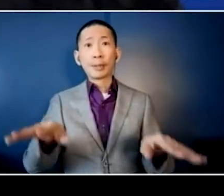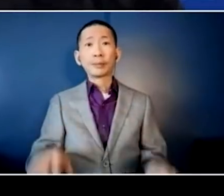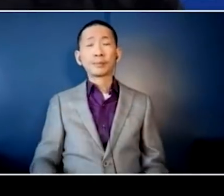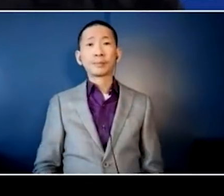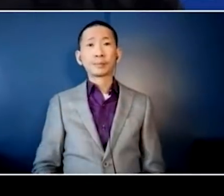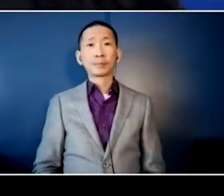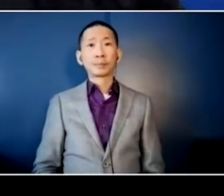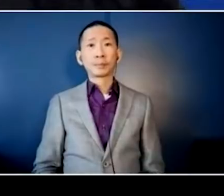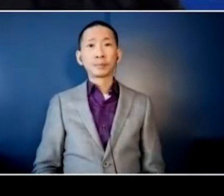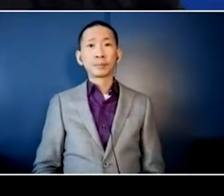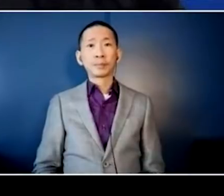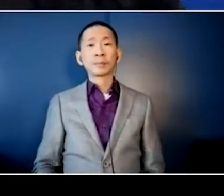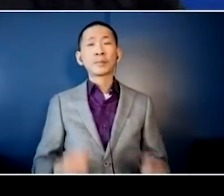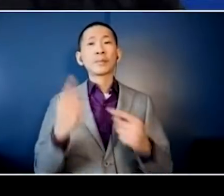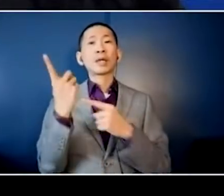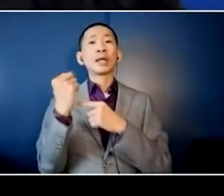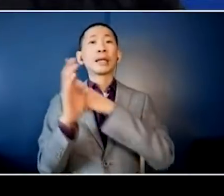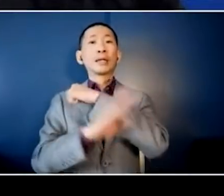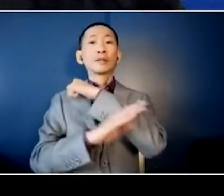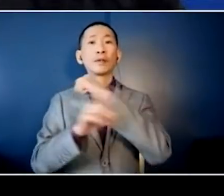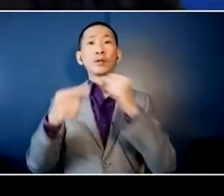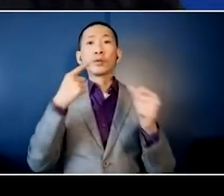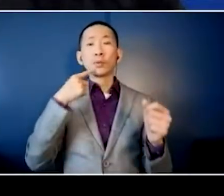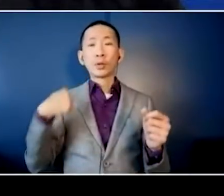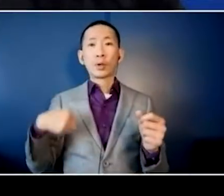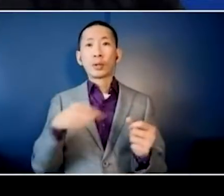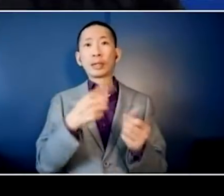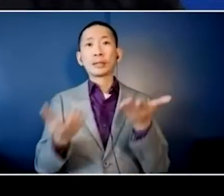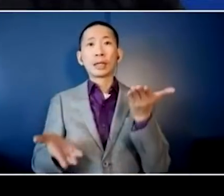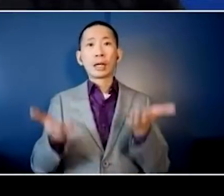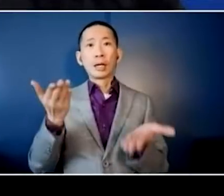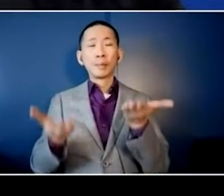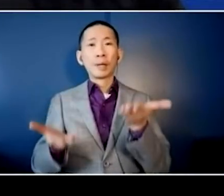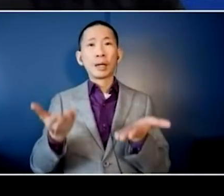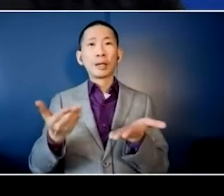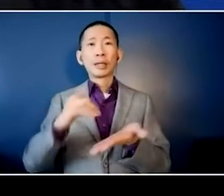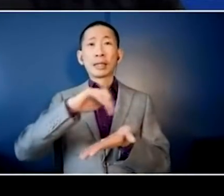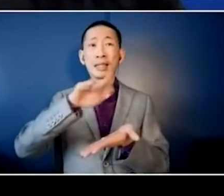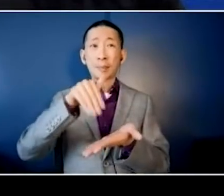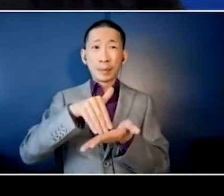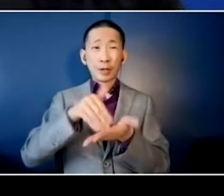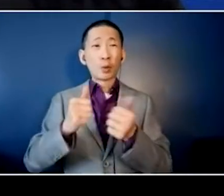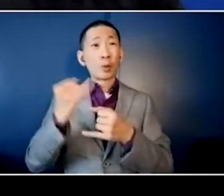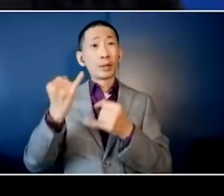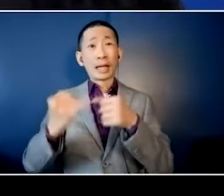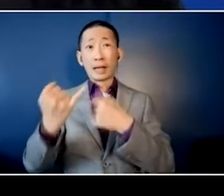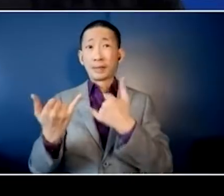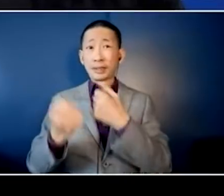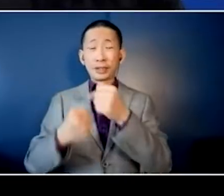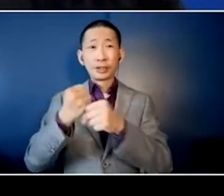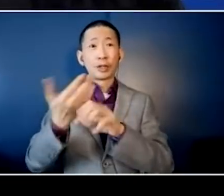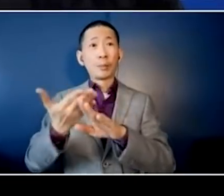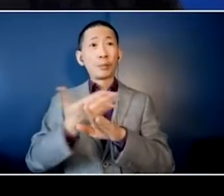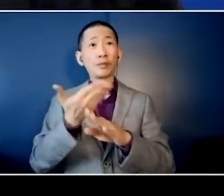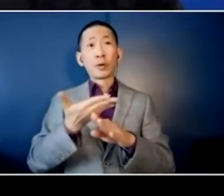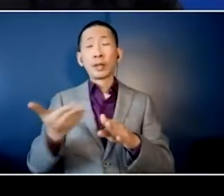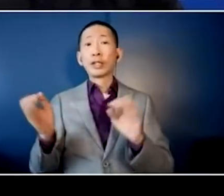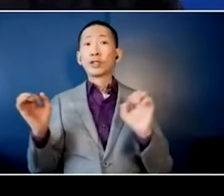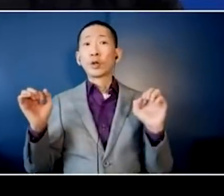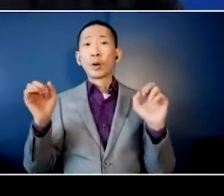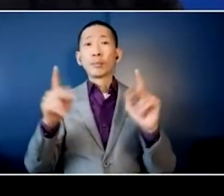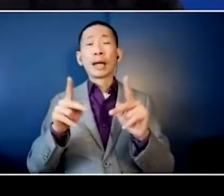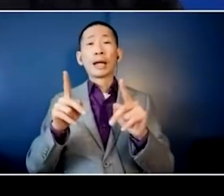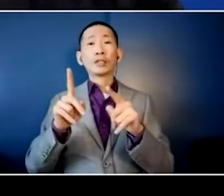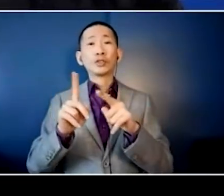Last fall, you told us that it might be the middle or end of this year even before things return to a semblance